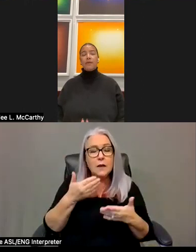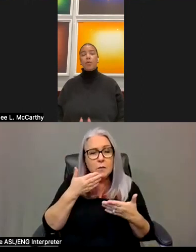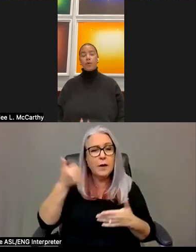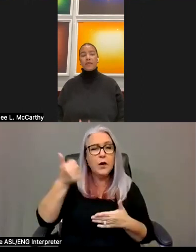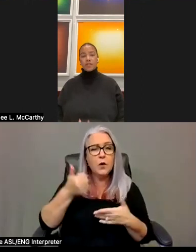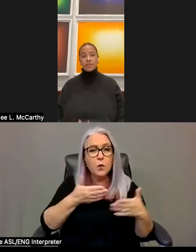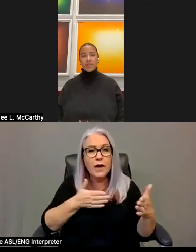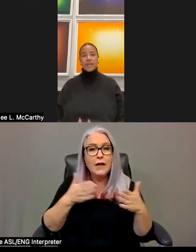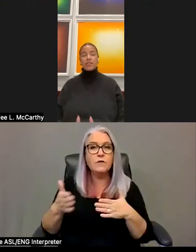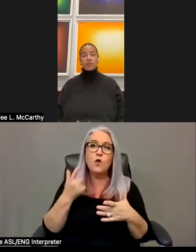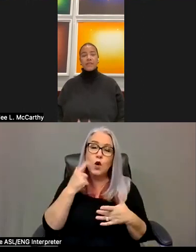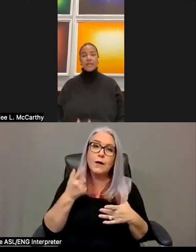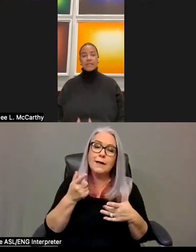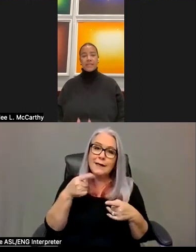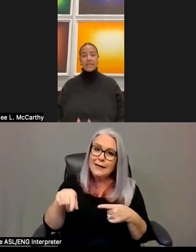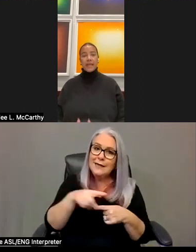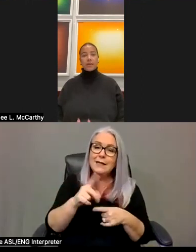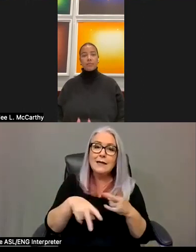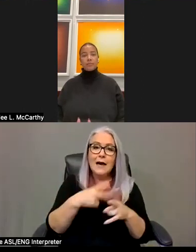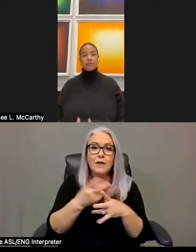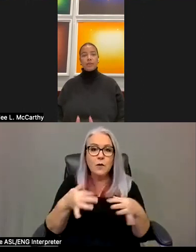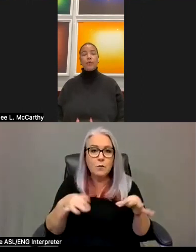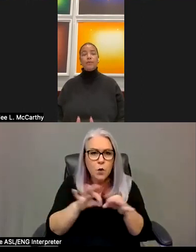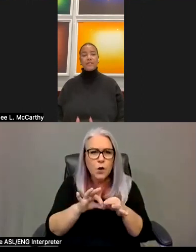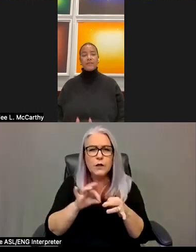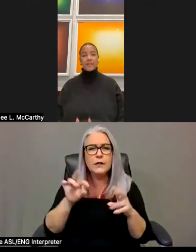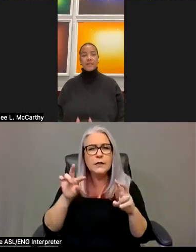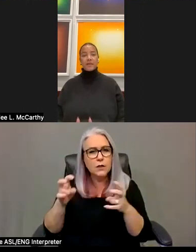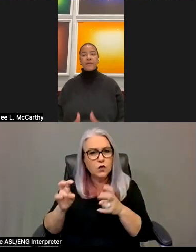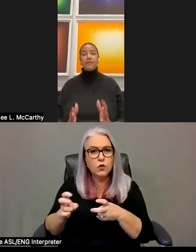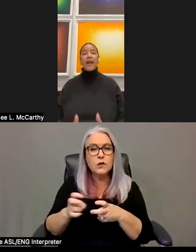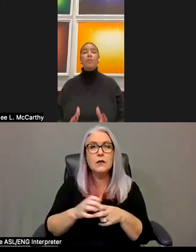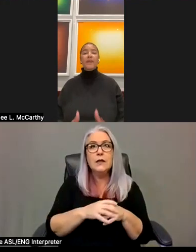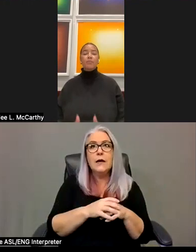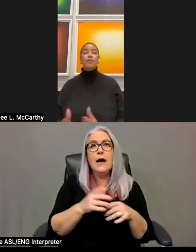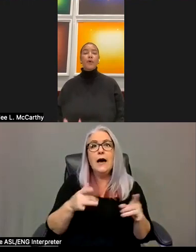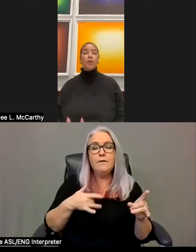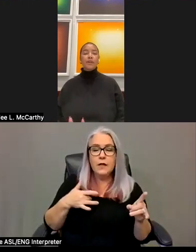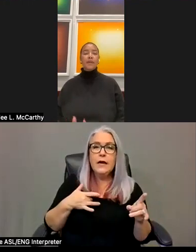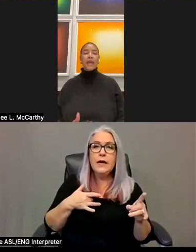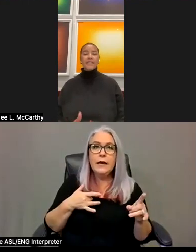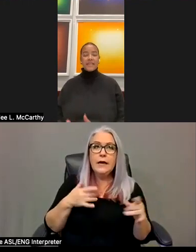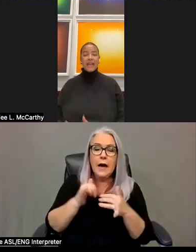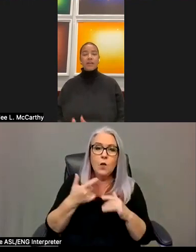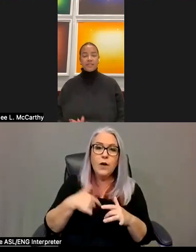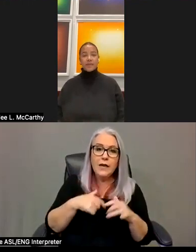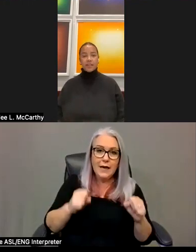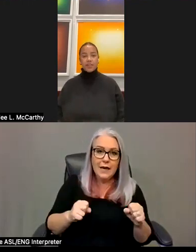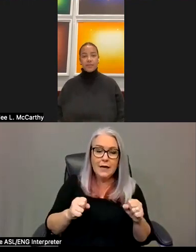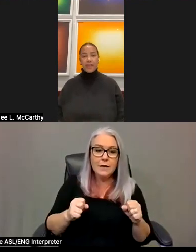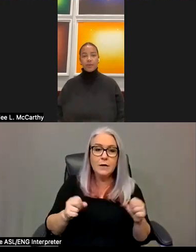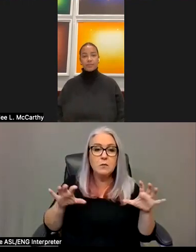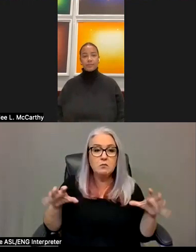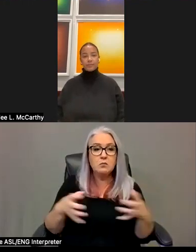of important issues is really at the forefront of how we can move forward as a town and as a